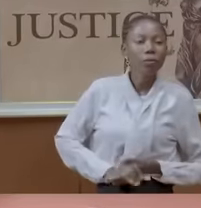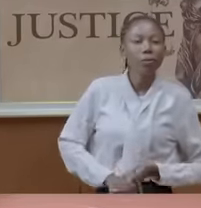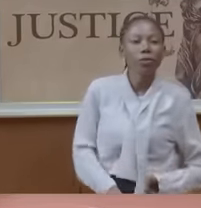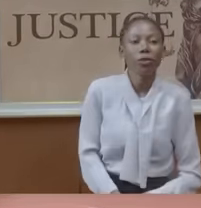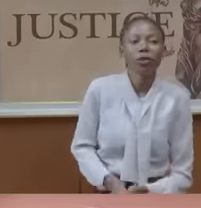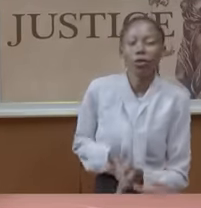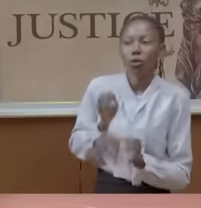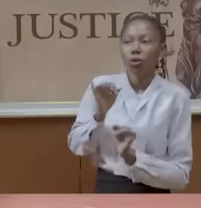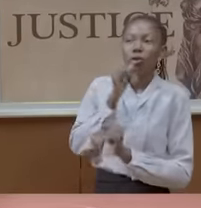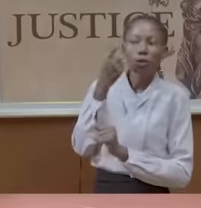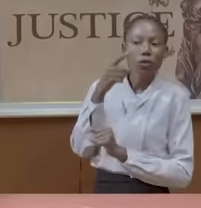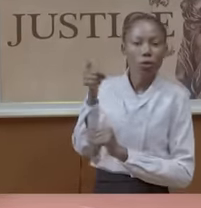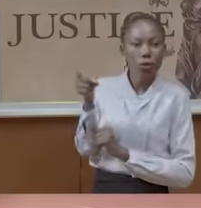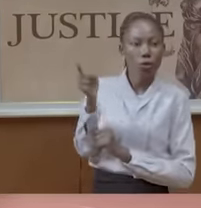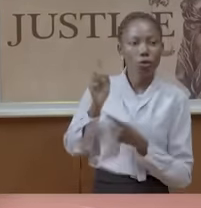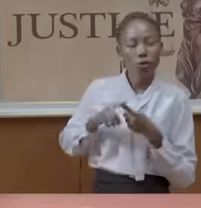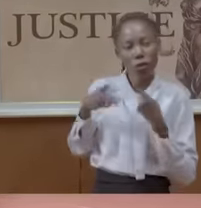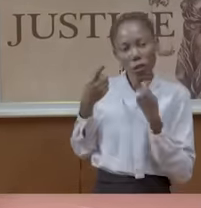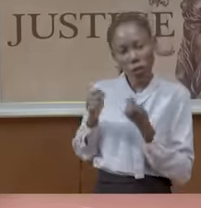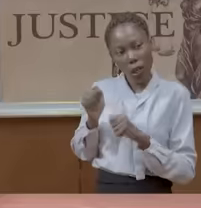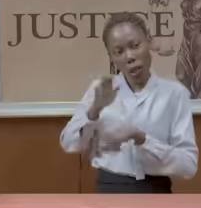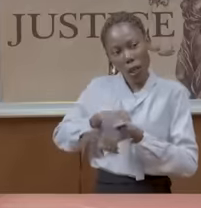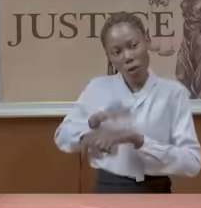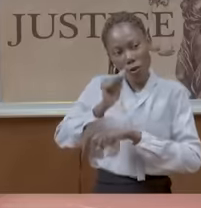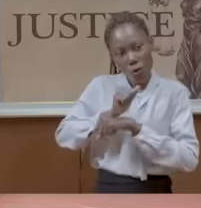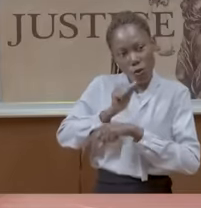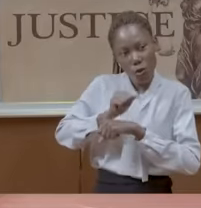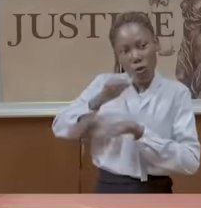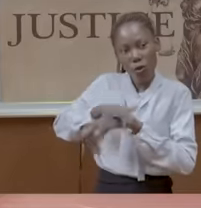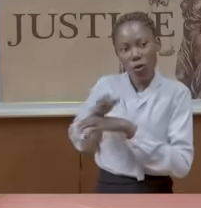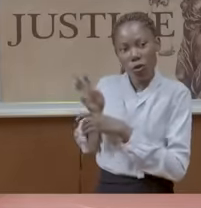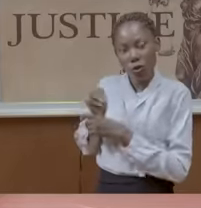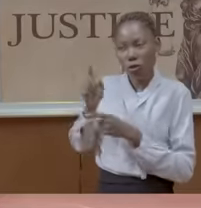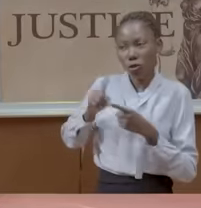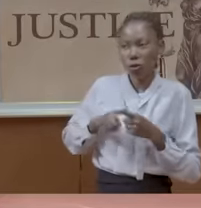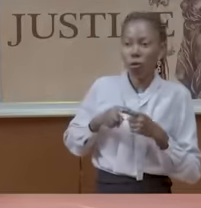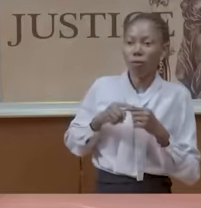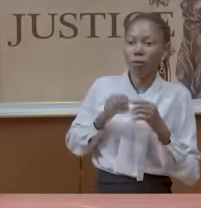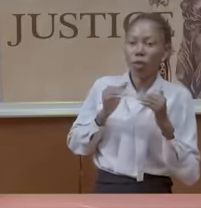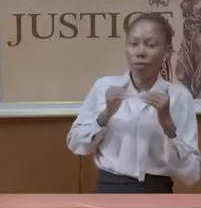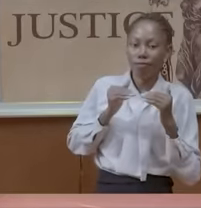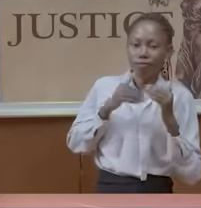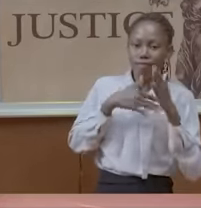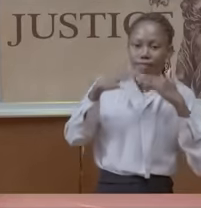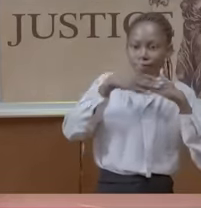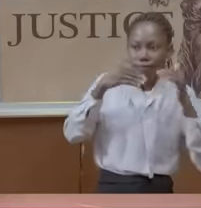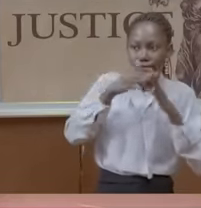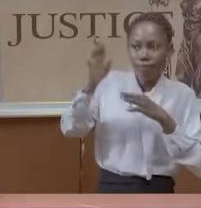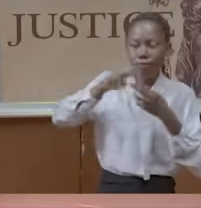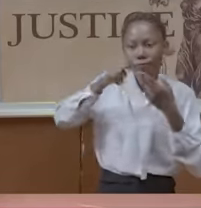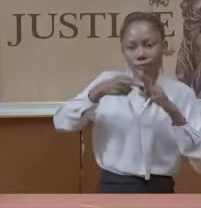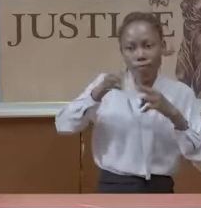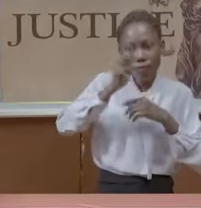So it's left for you to try and work on him so that you can build your relationship into what you want it to